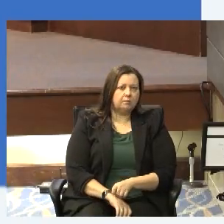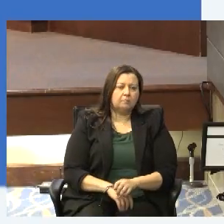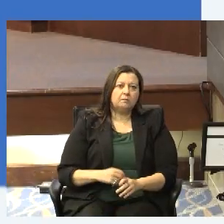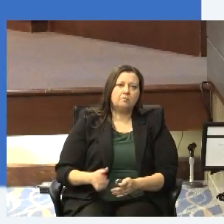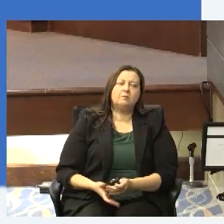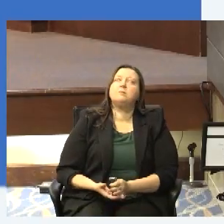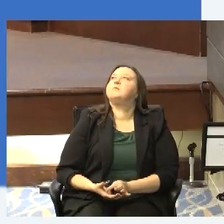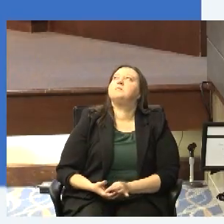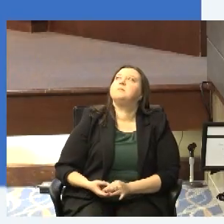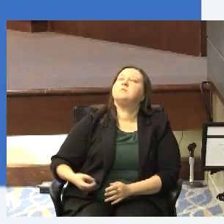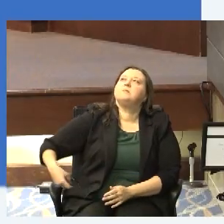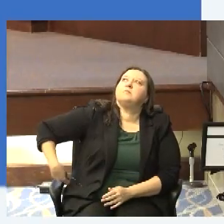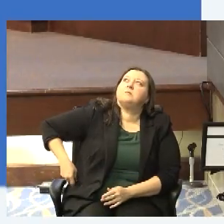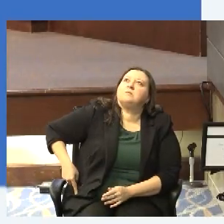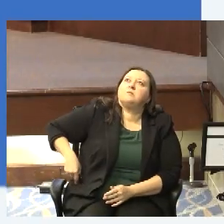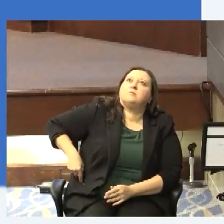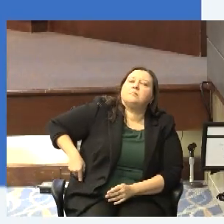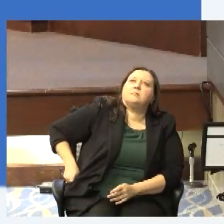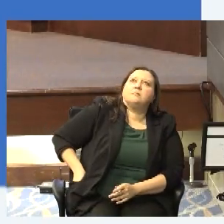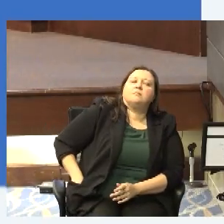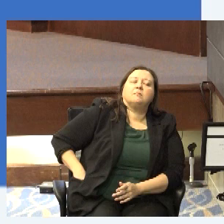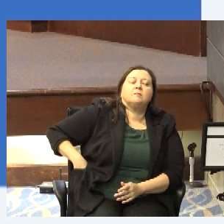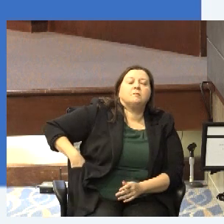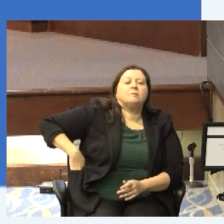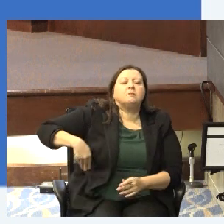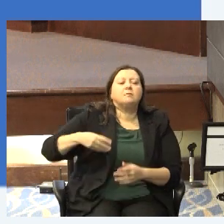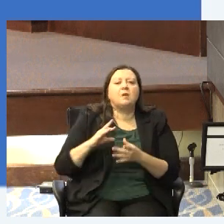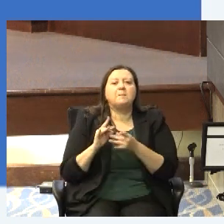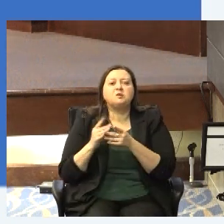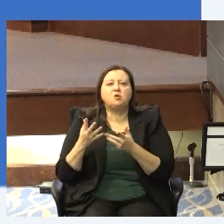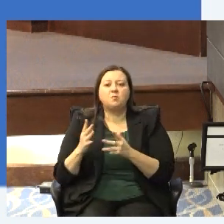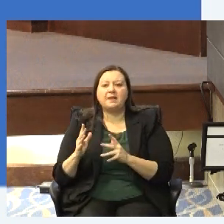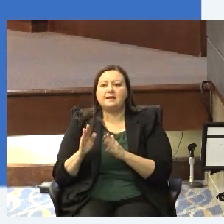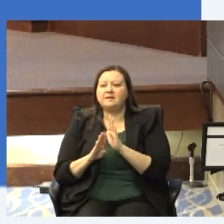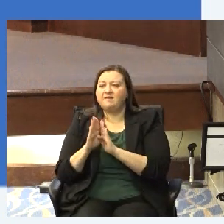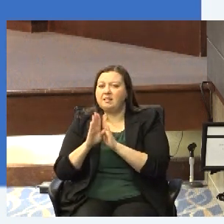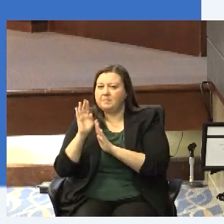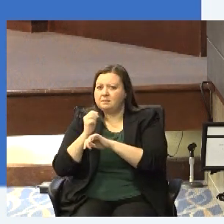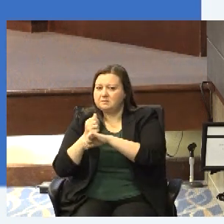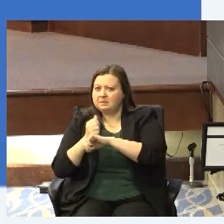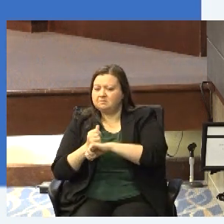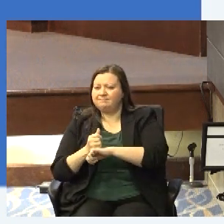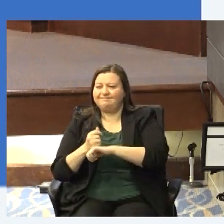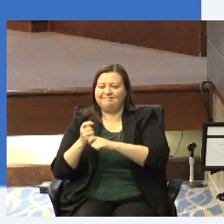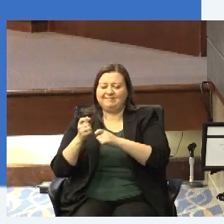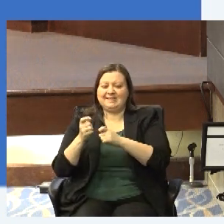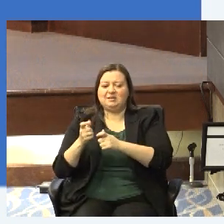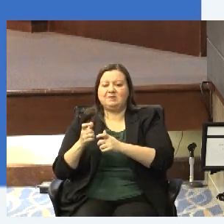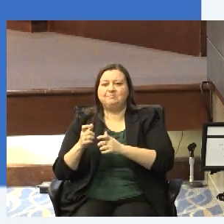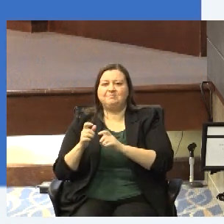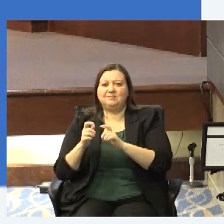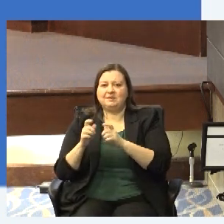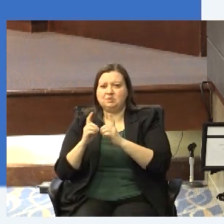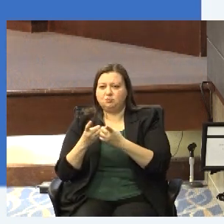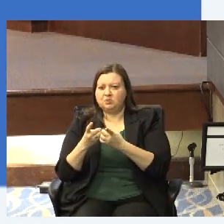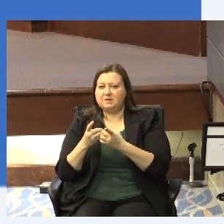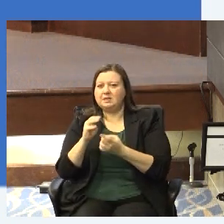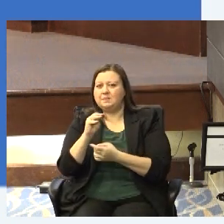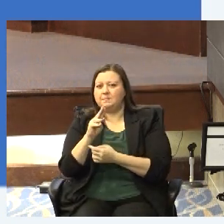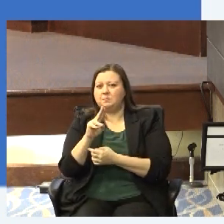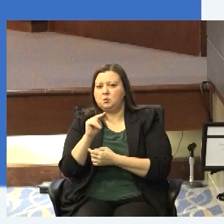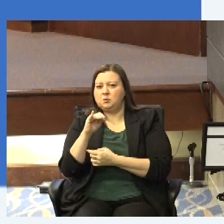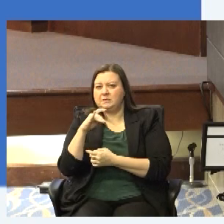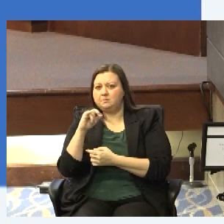So as was mentioned, the developer is going to request the city consent to the creation of a municipal management district. And as was mentioned, this development's mixed use,